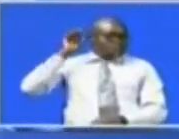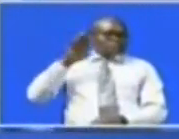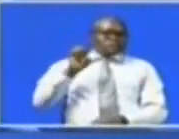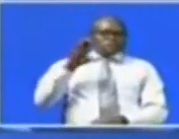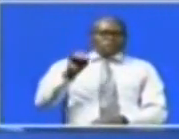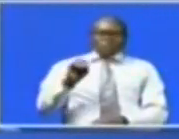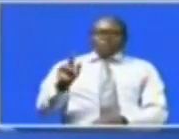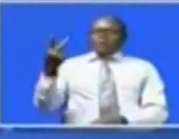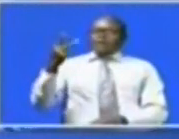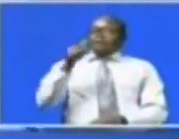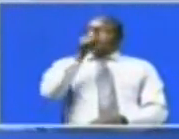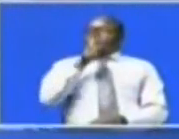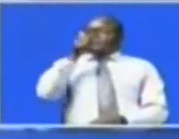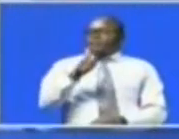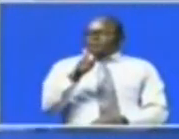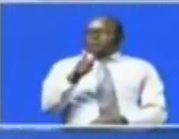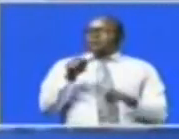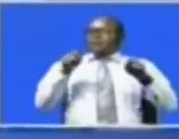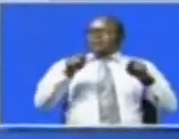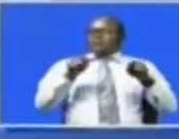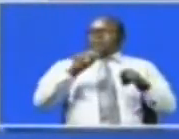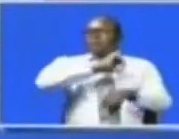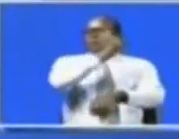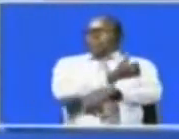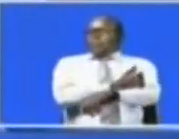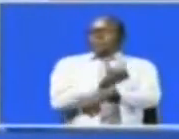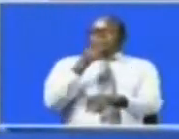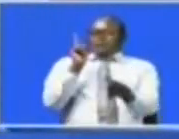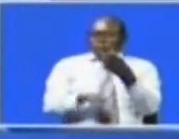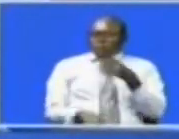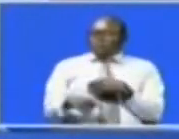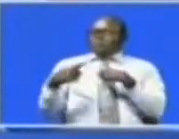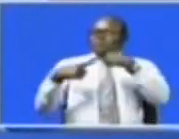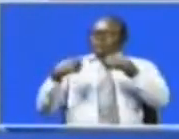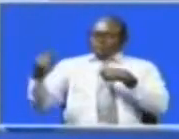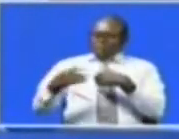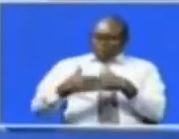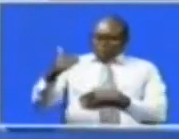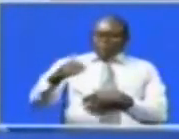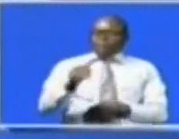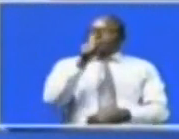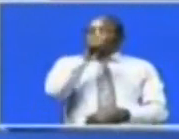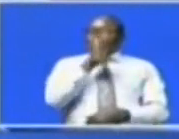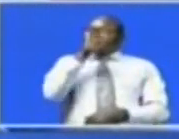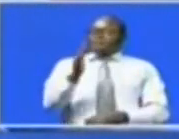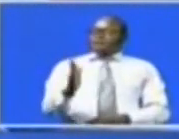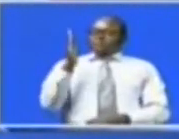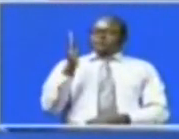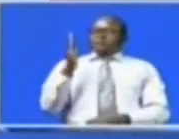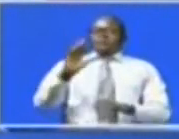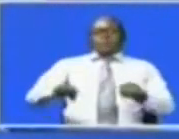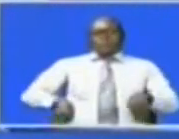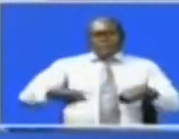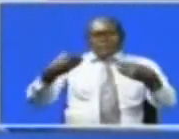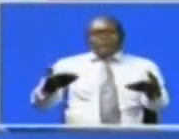of Kenya Private Security Regulatory Authority. He says in 6 months, private security guards will